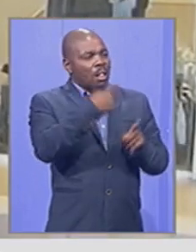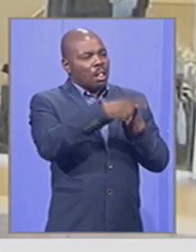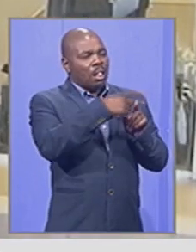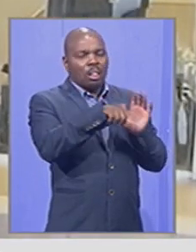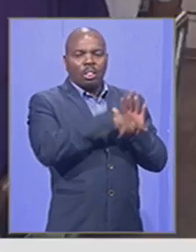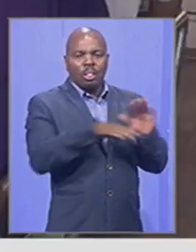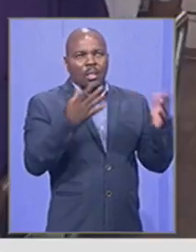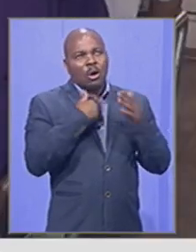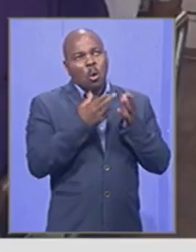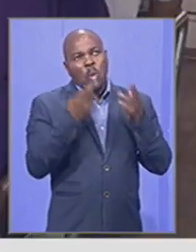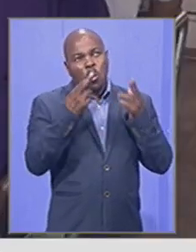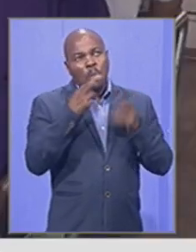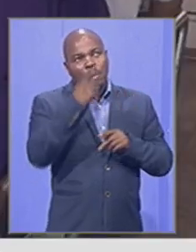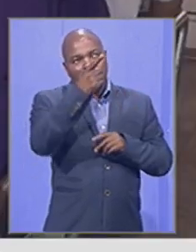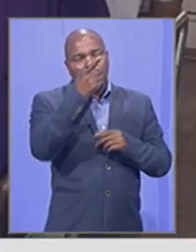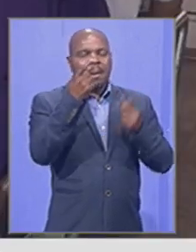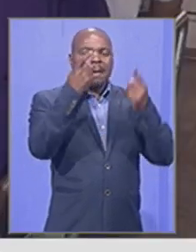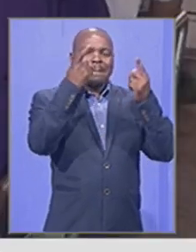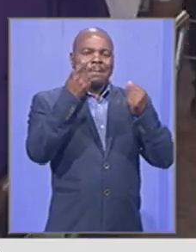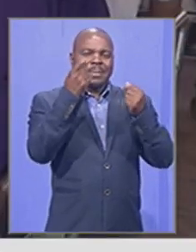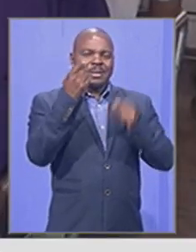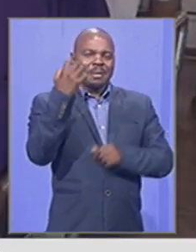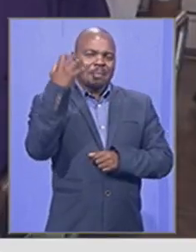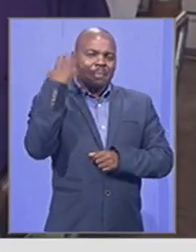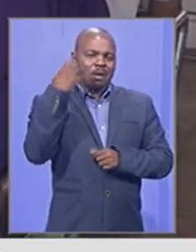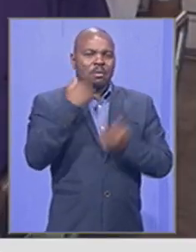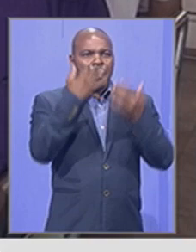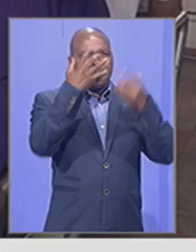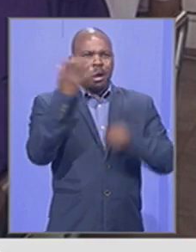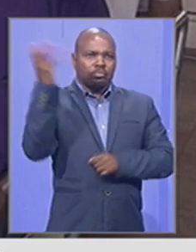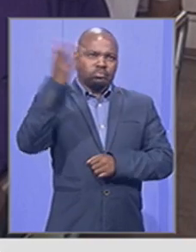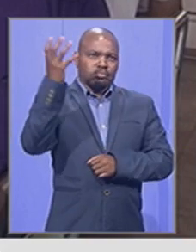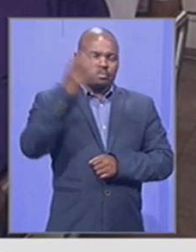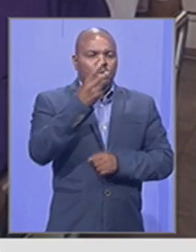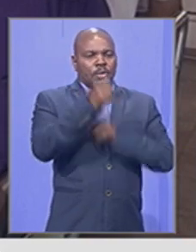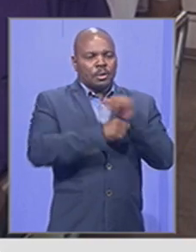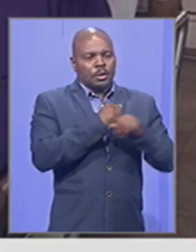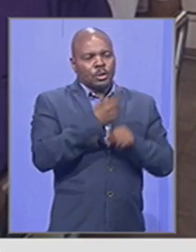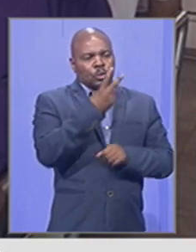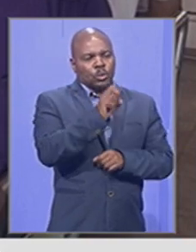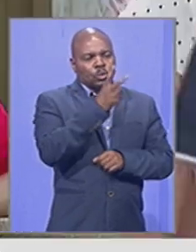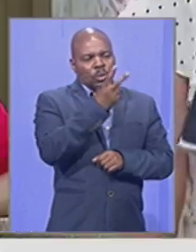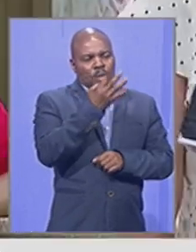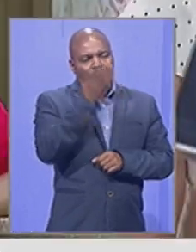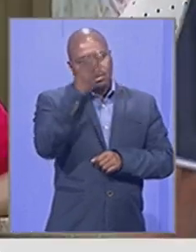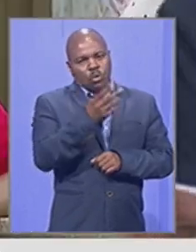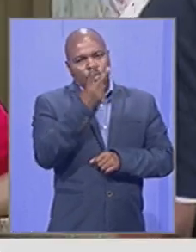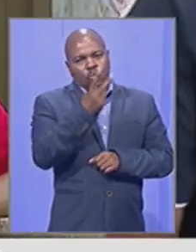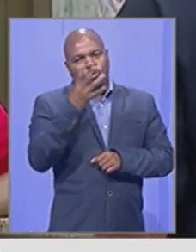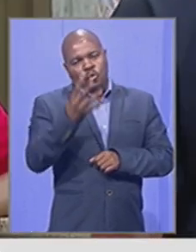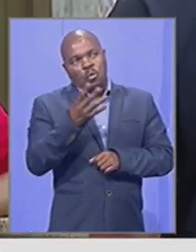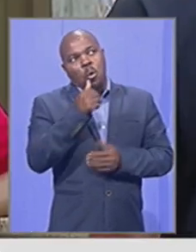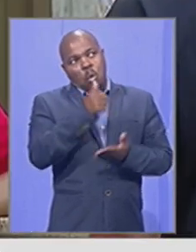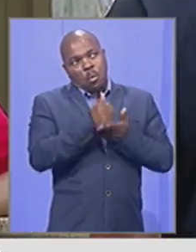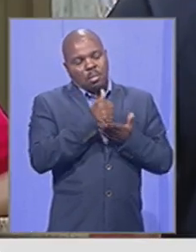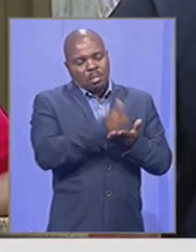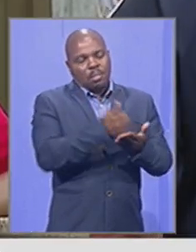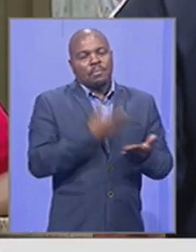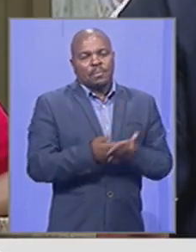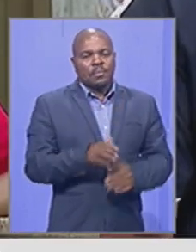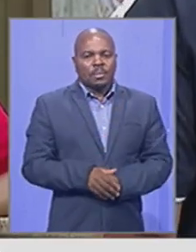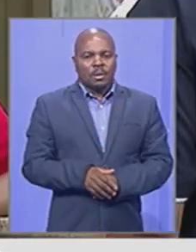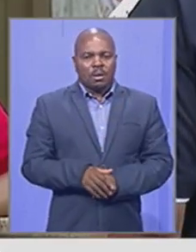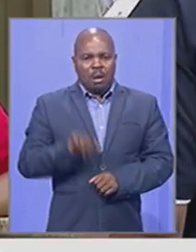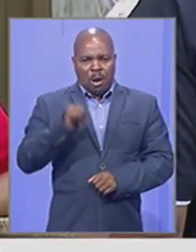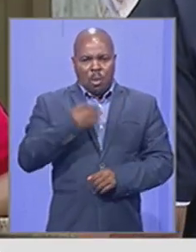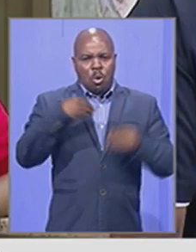tona ya matlole fa a buisa tekanyetso kabo ya ditšhelete ya 2023 le 2024. So when we went to our own department